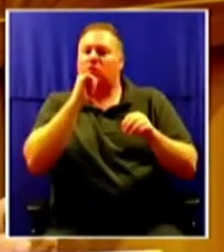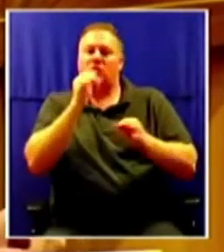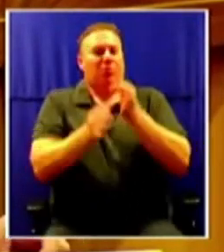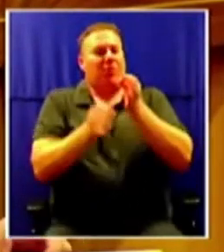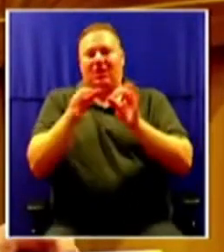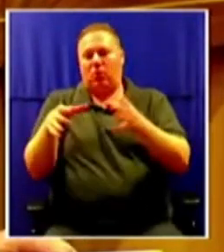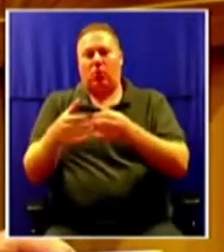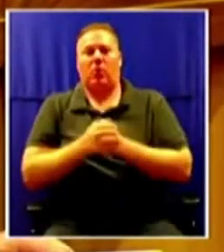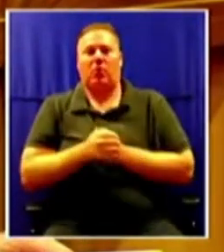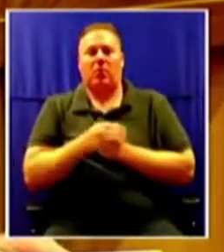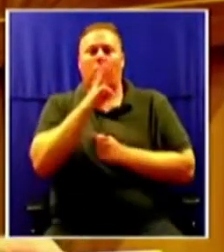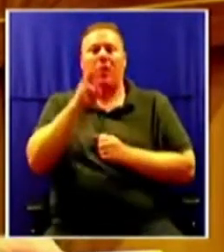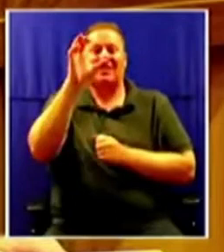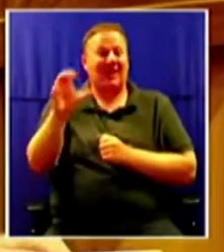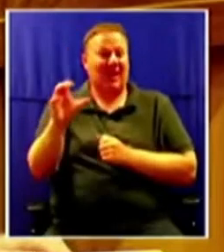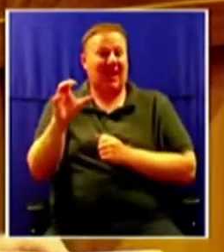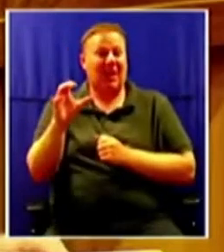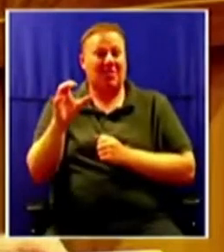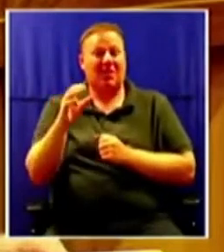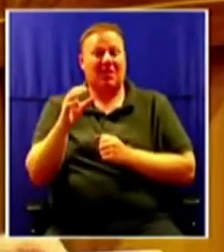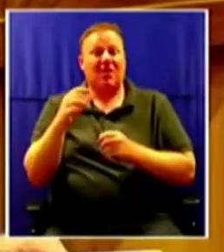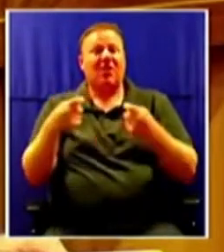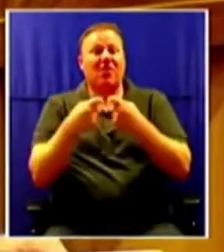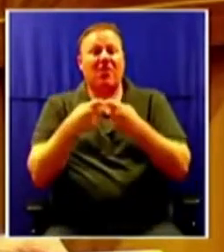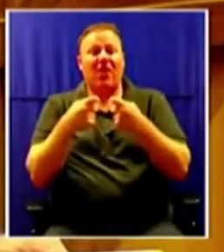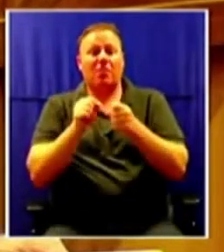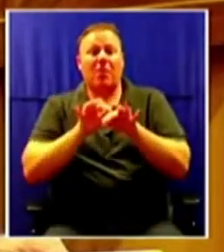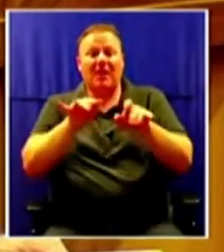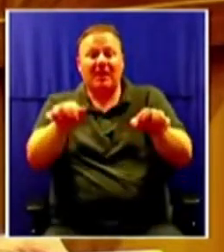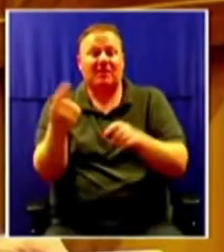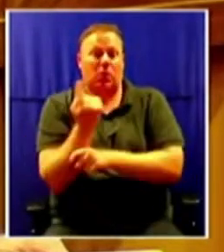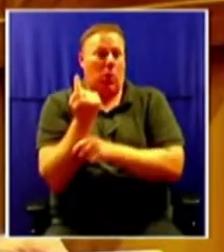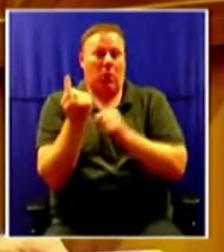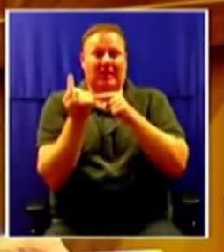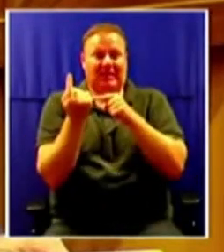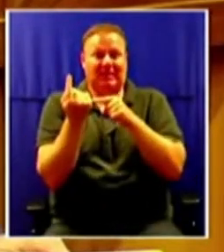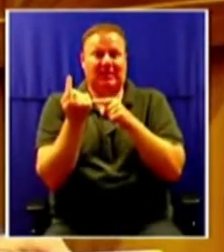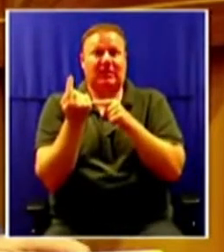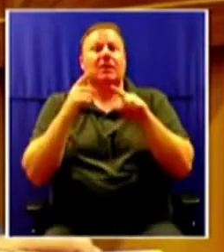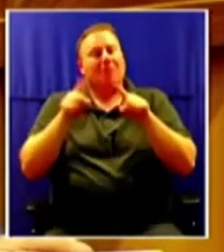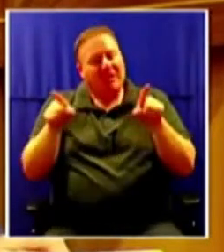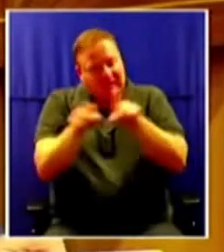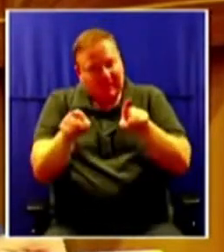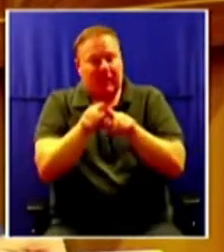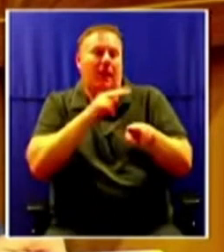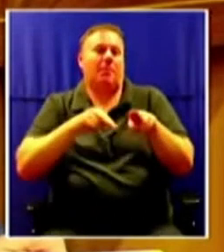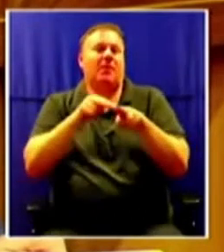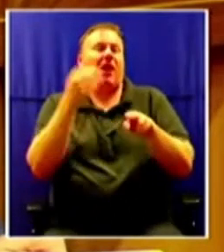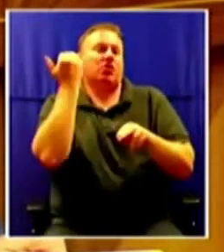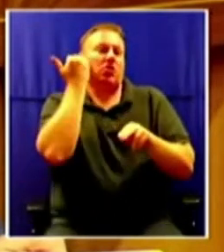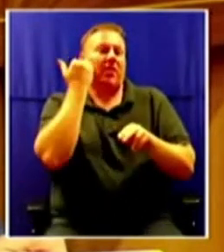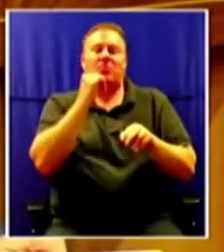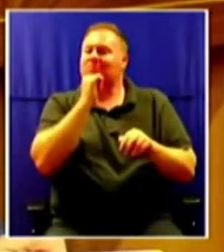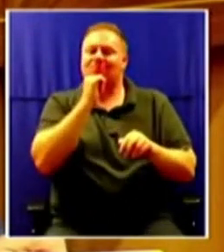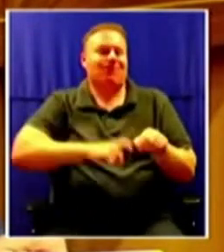in fighting not just a once-in-a-lifetime pandemic, but also an overzealous national government that do not care for their